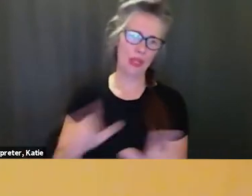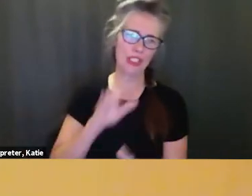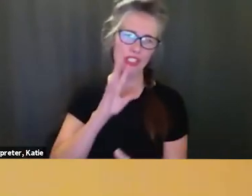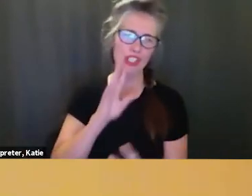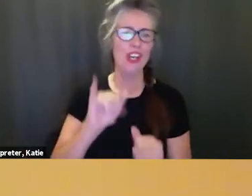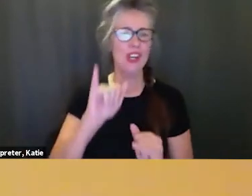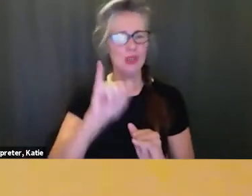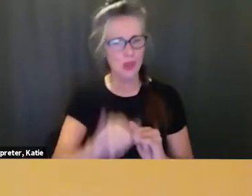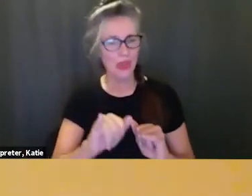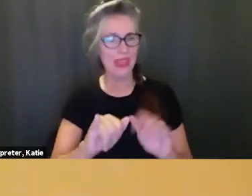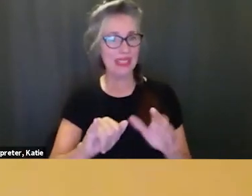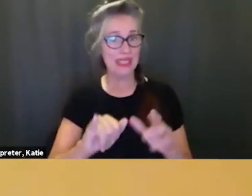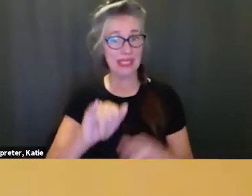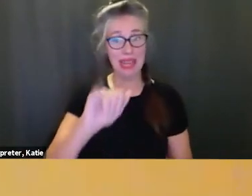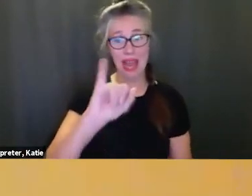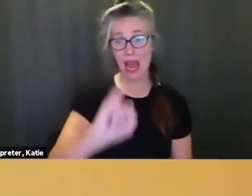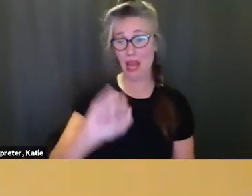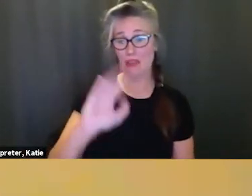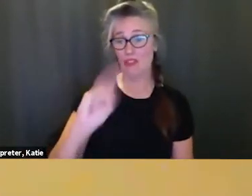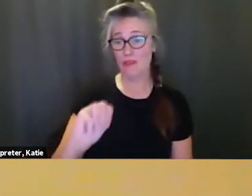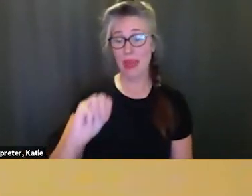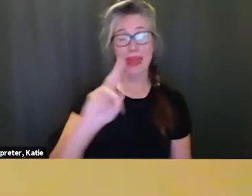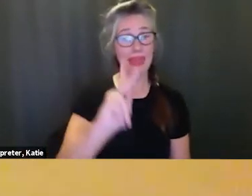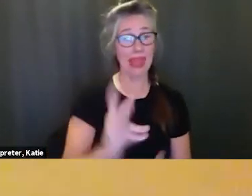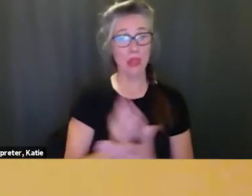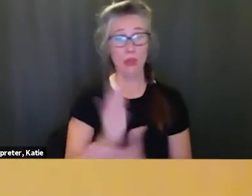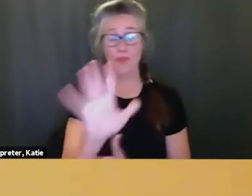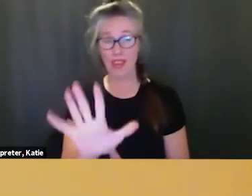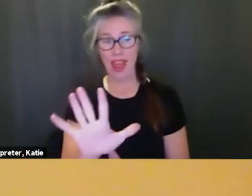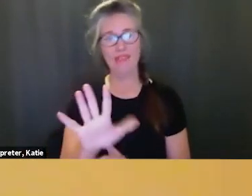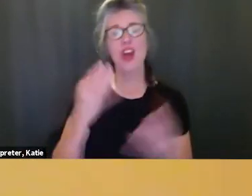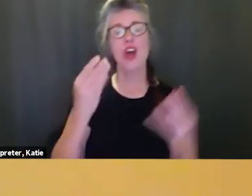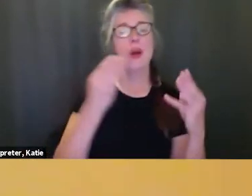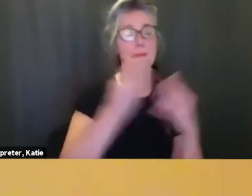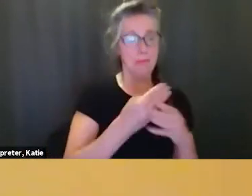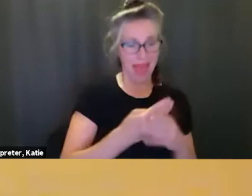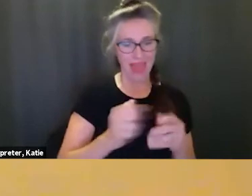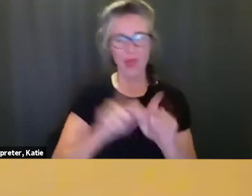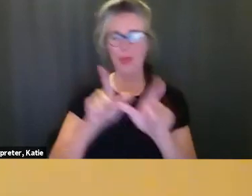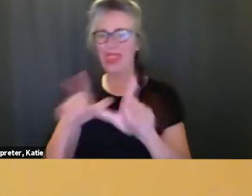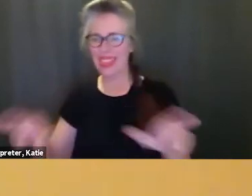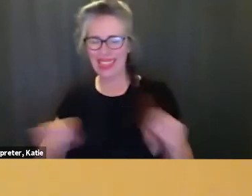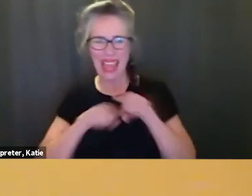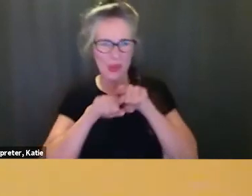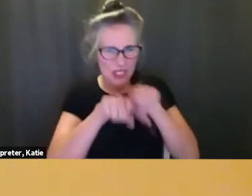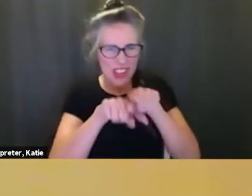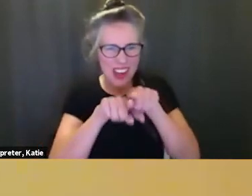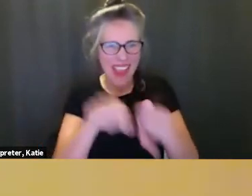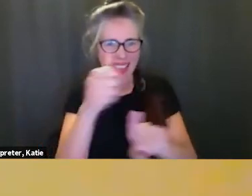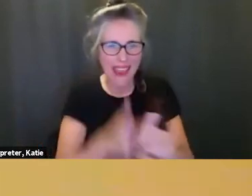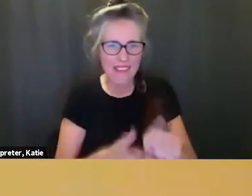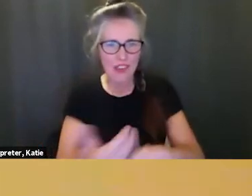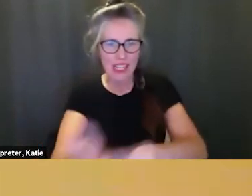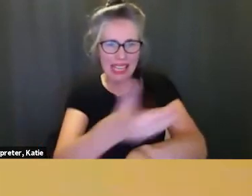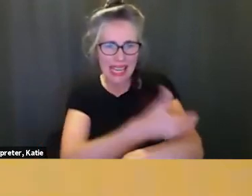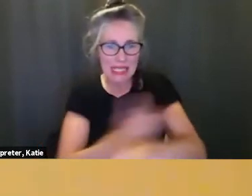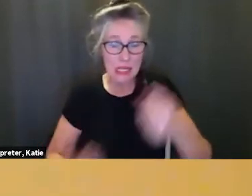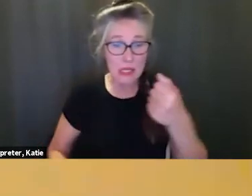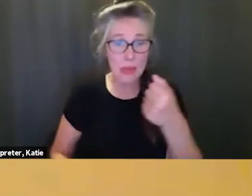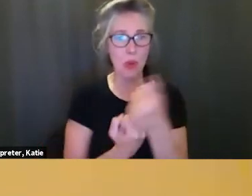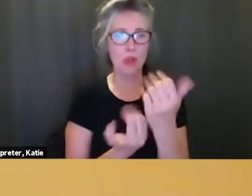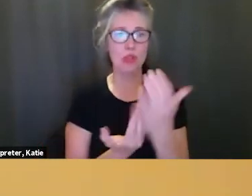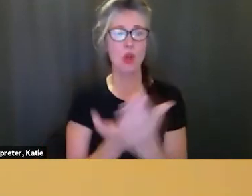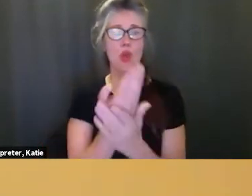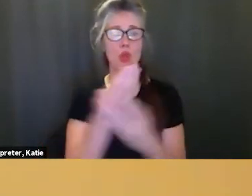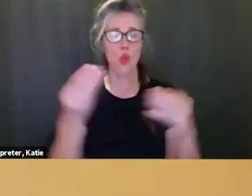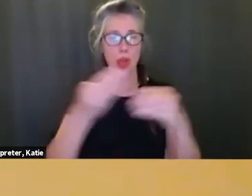math K-5 program aligns math and language every single lesson by supporting it through math